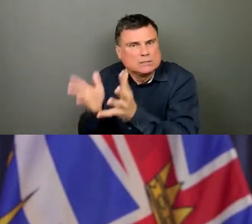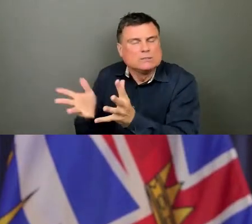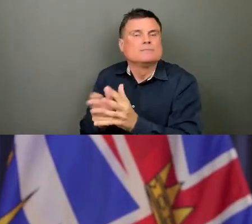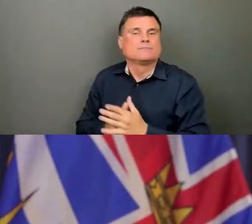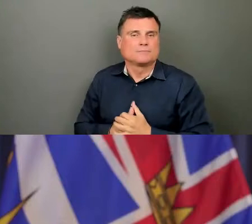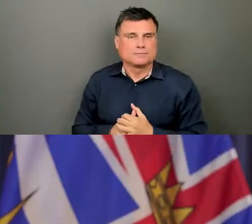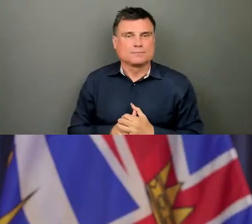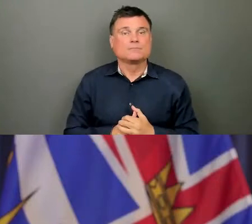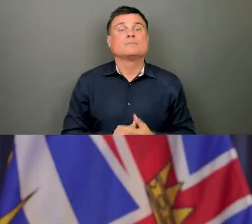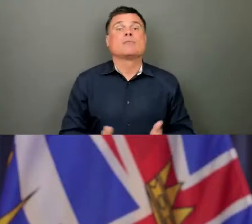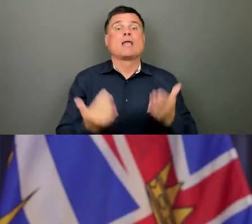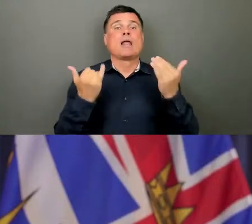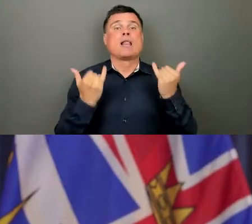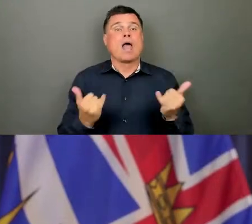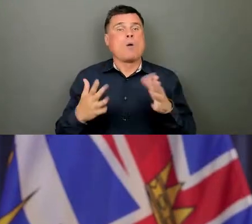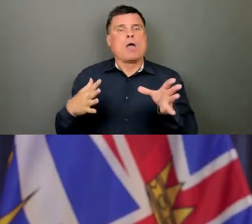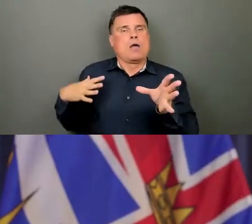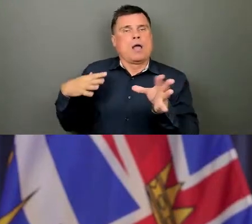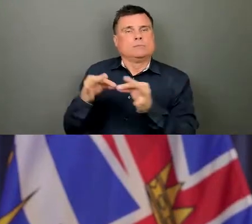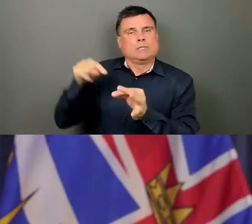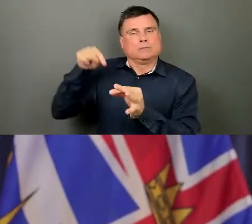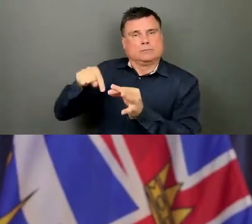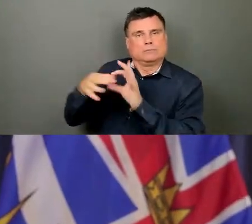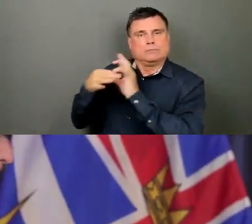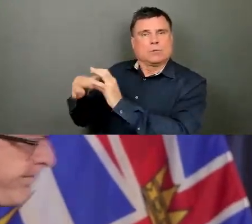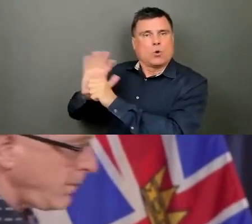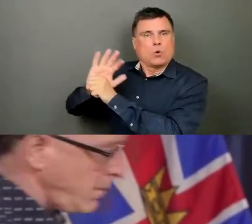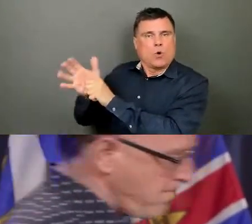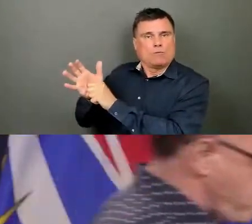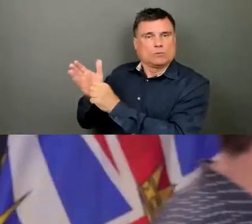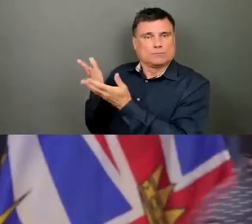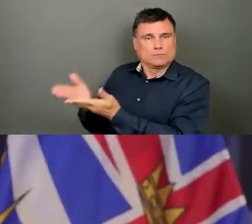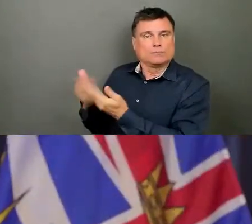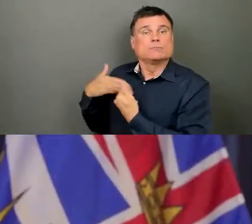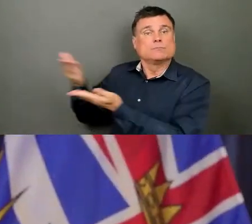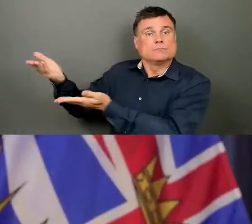honor to introduce Dr. Bonnie Henry.